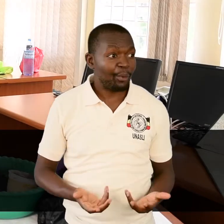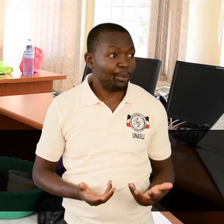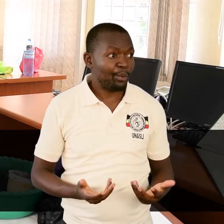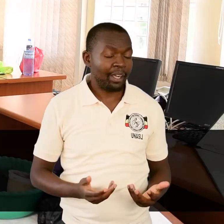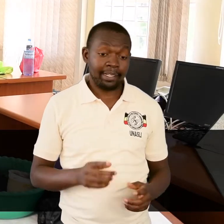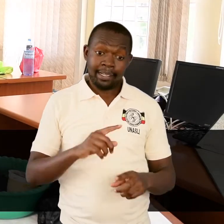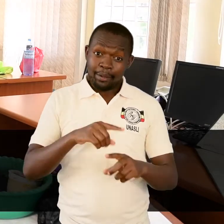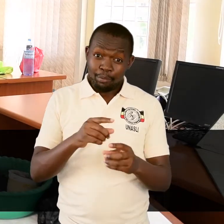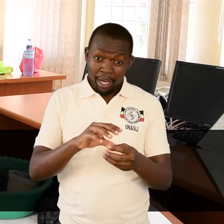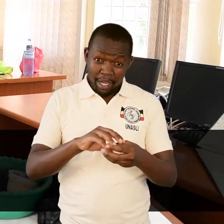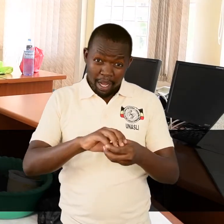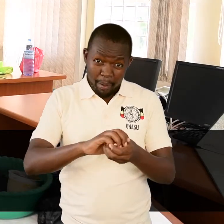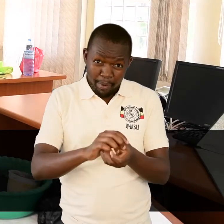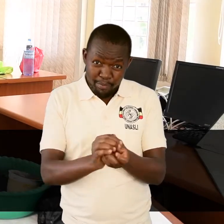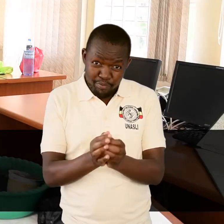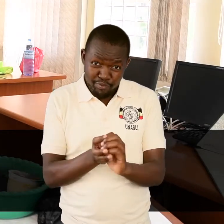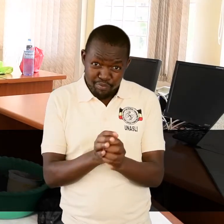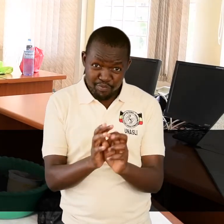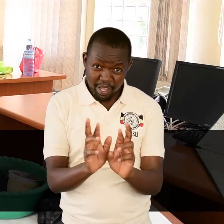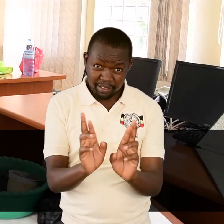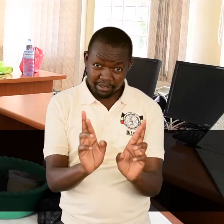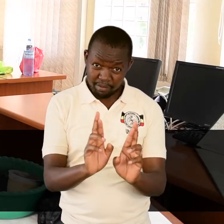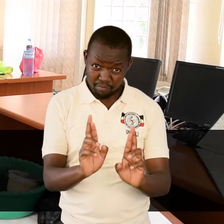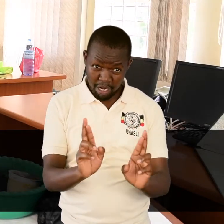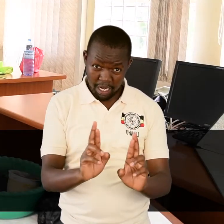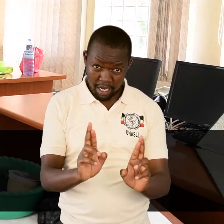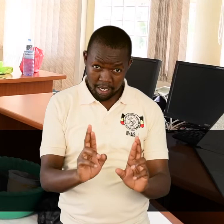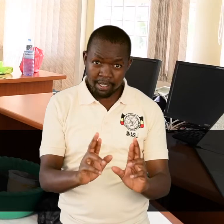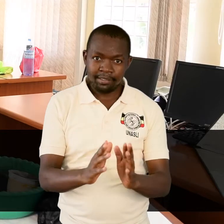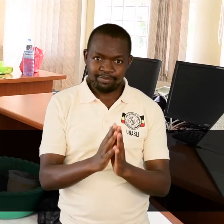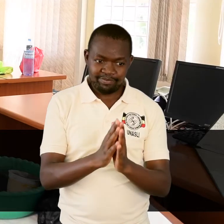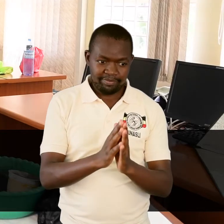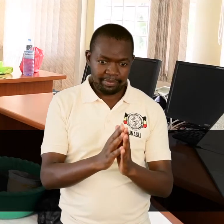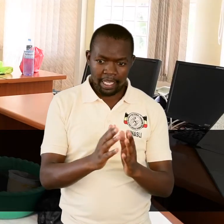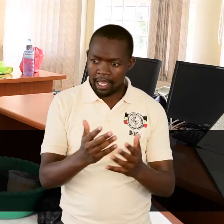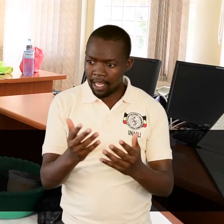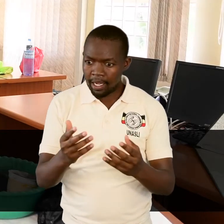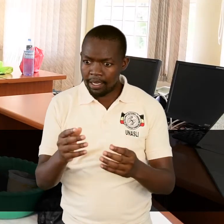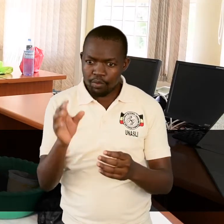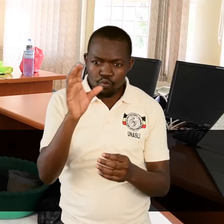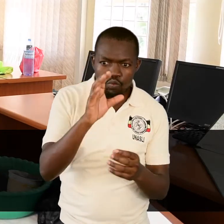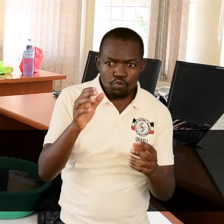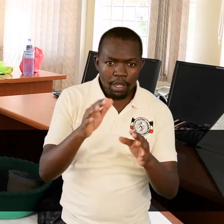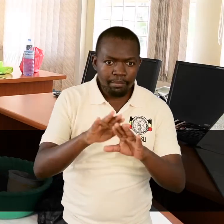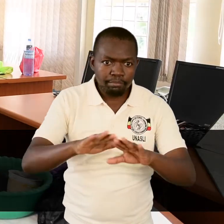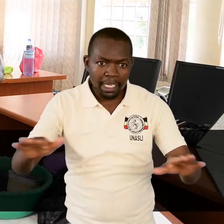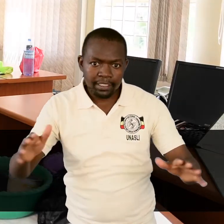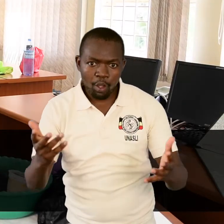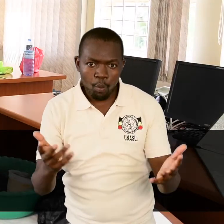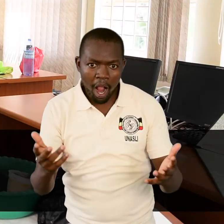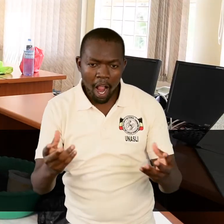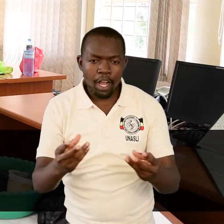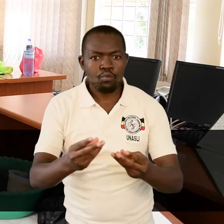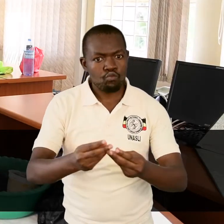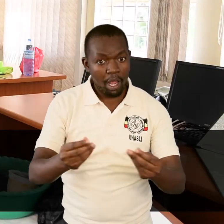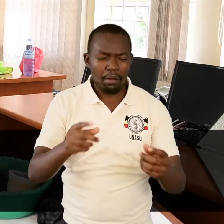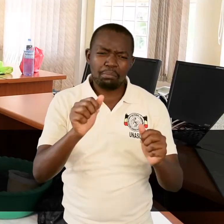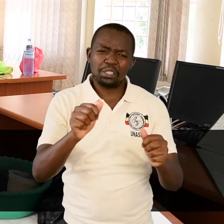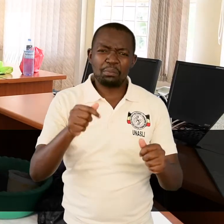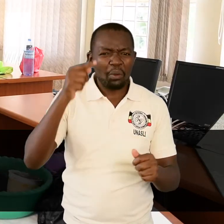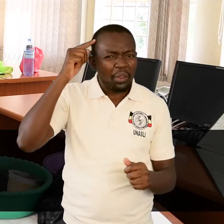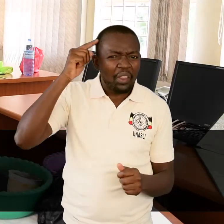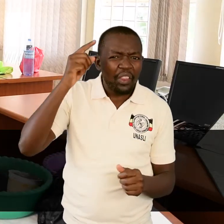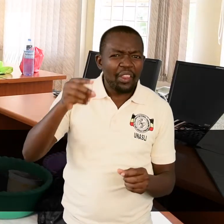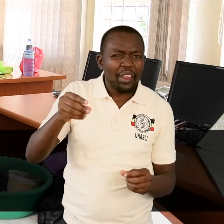After making your briquette and it's ready, get a dry place. You can put there a cavera, or